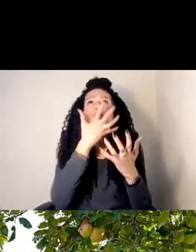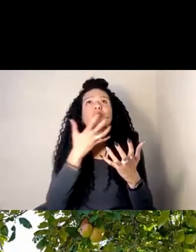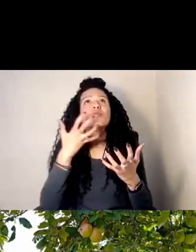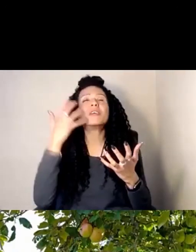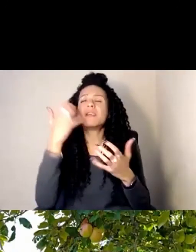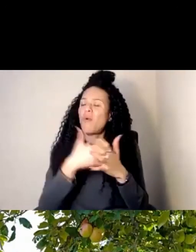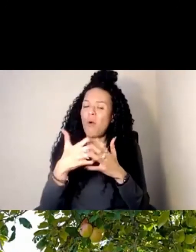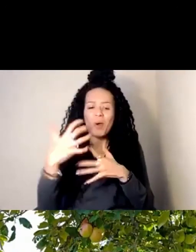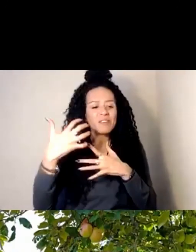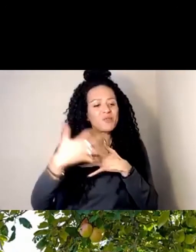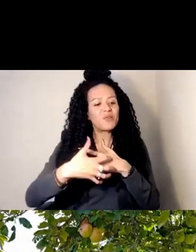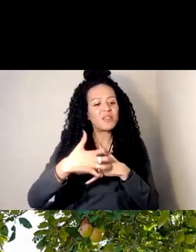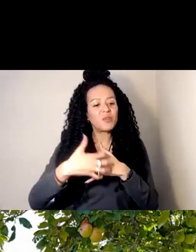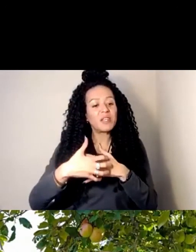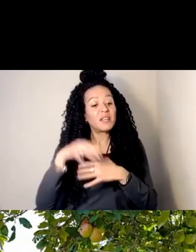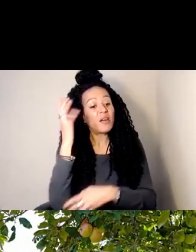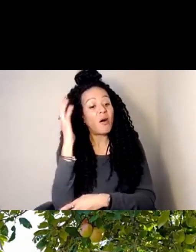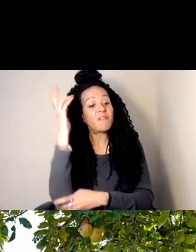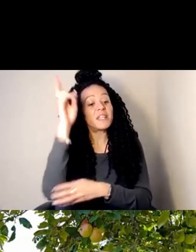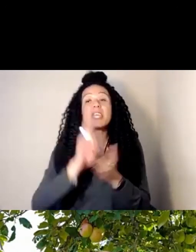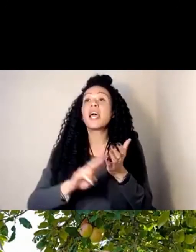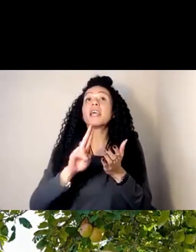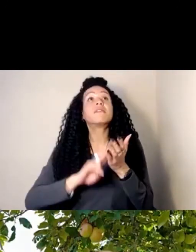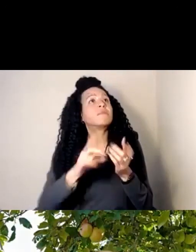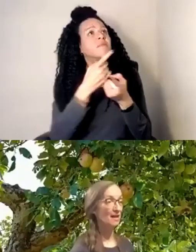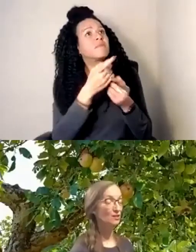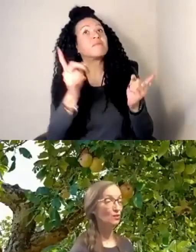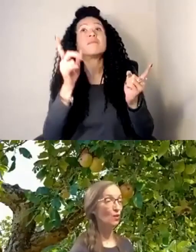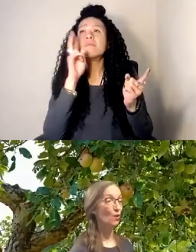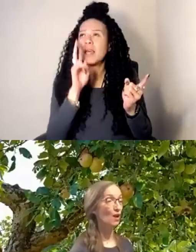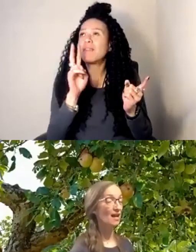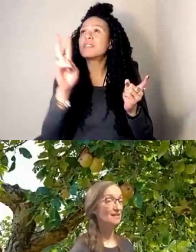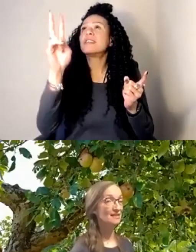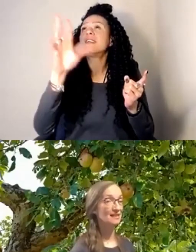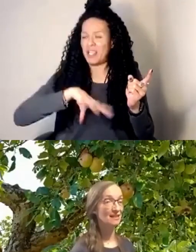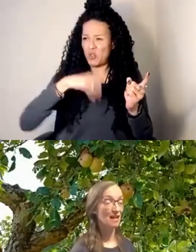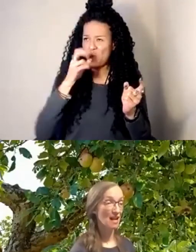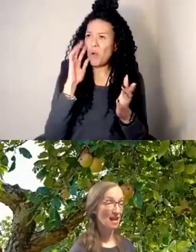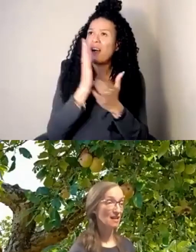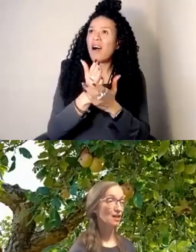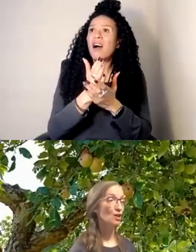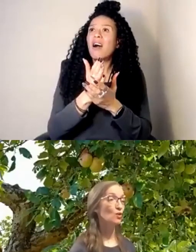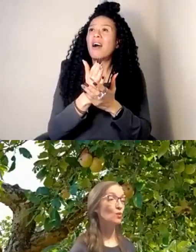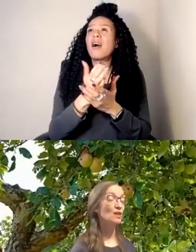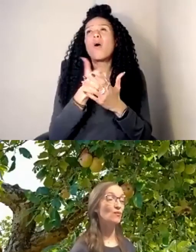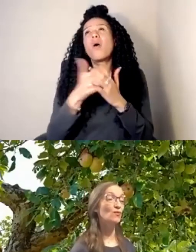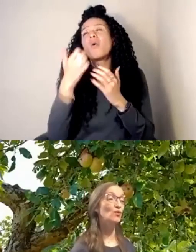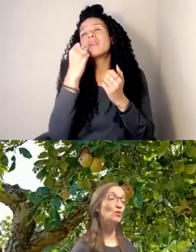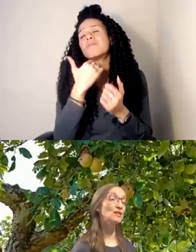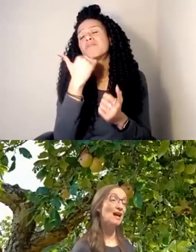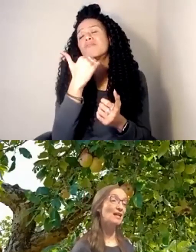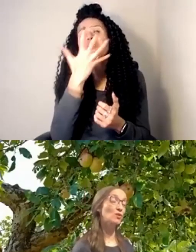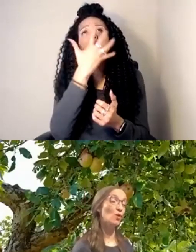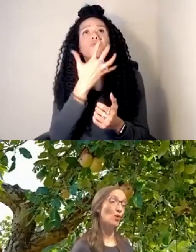always green. The tree of life my soul has seen, laden with